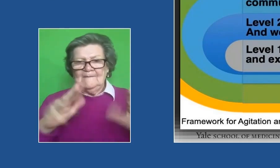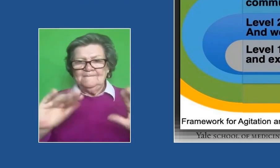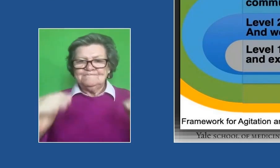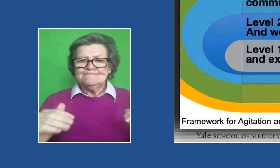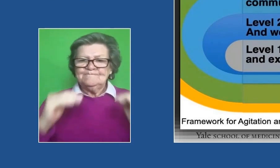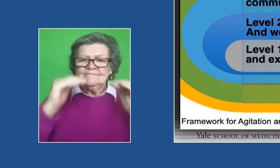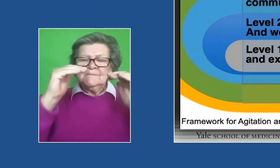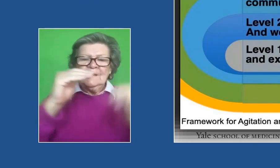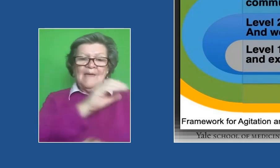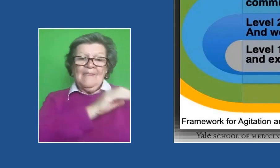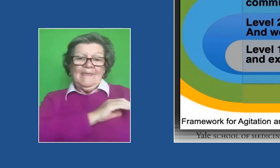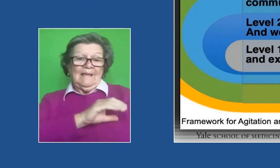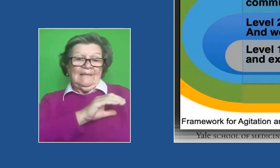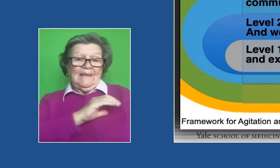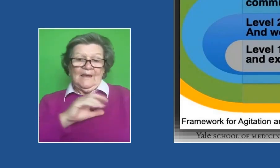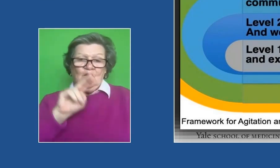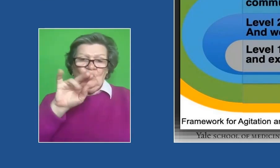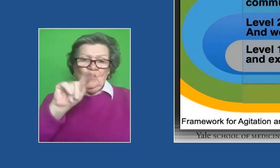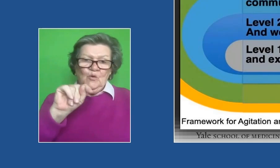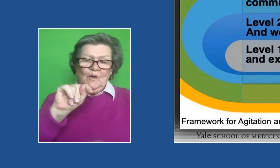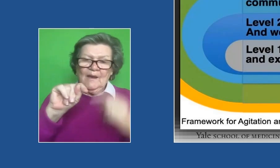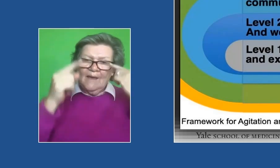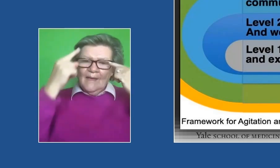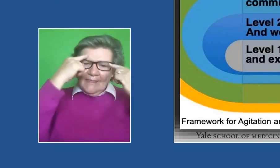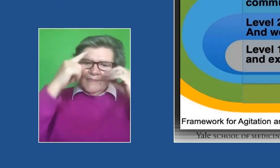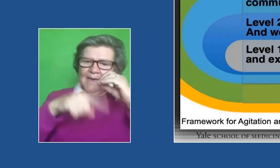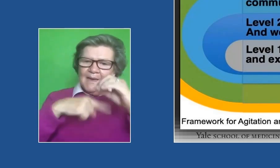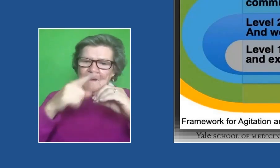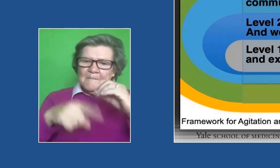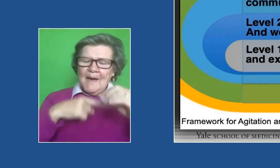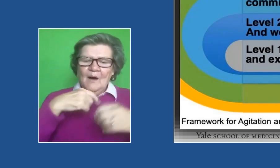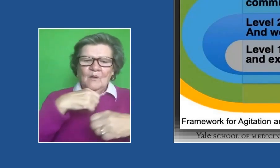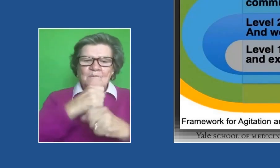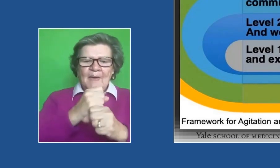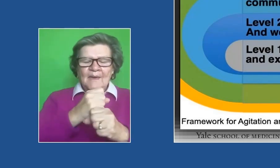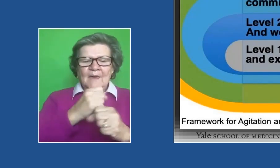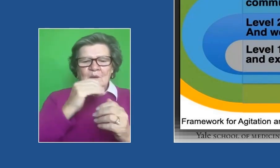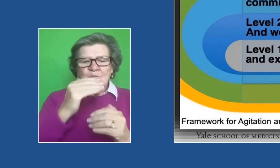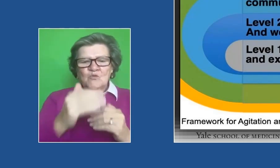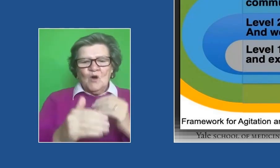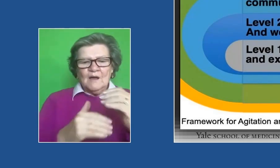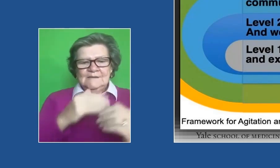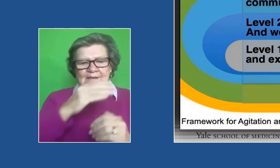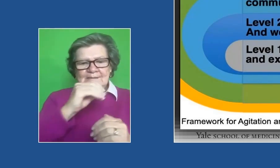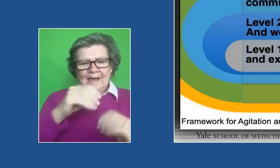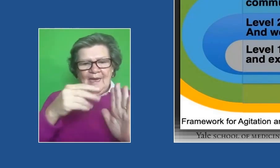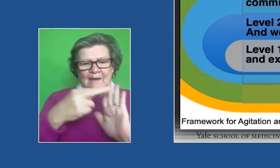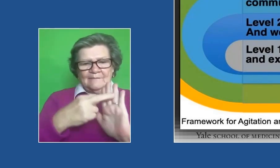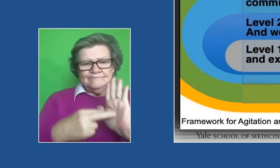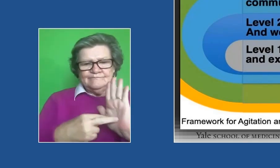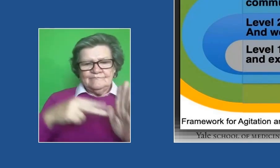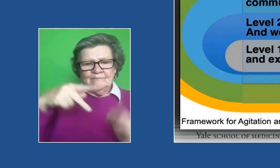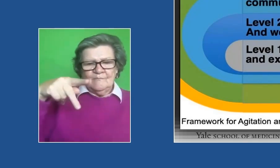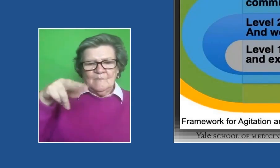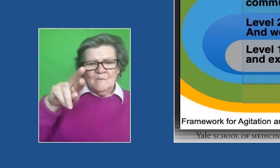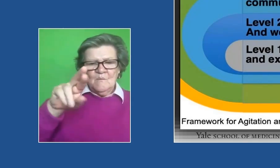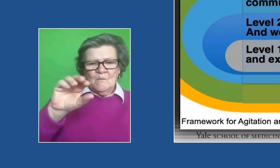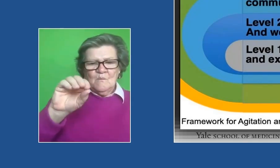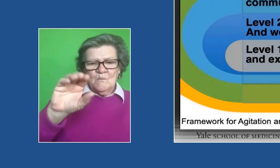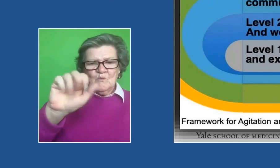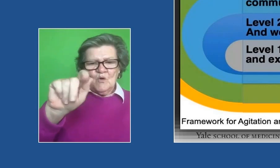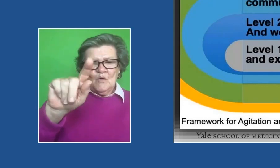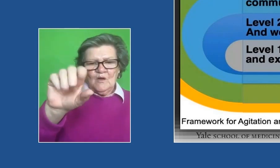hospital level, thinking about creating process improvements and protocols that specifically think about bias and specifically